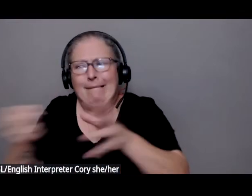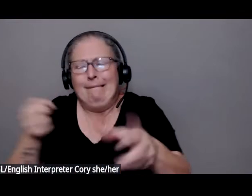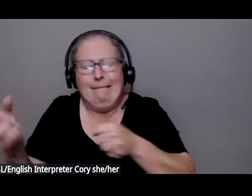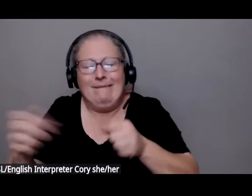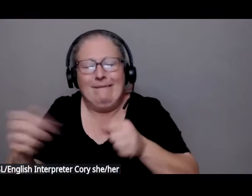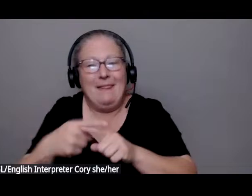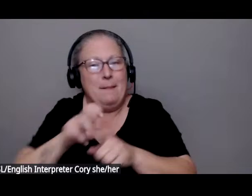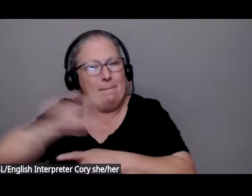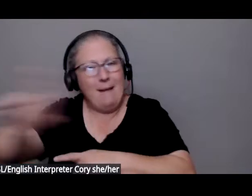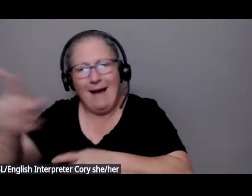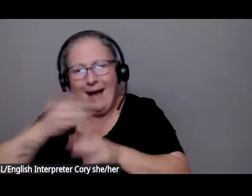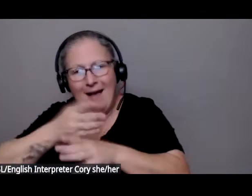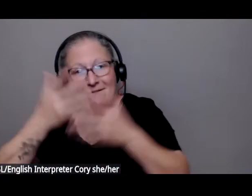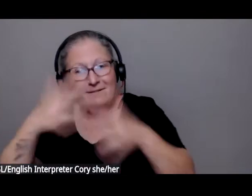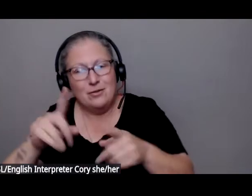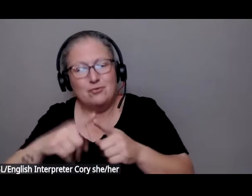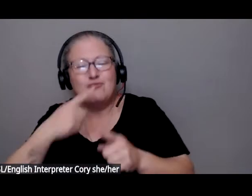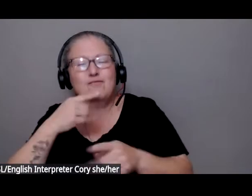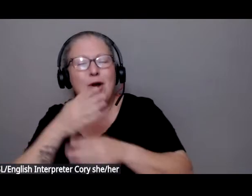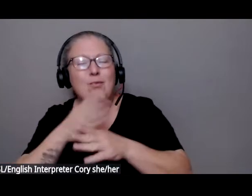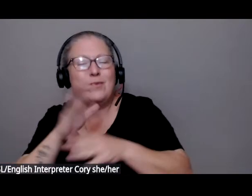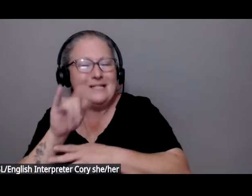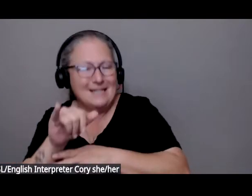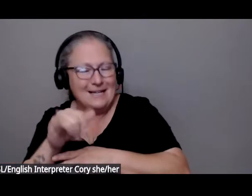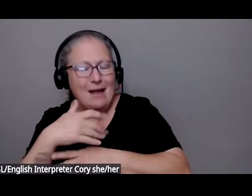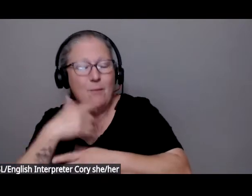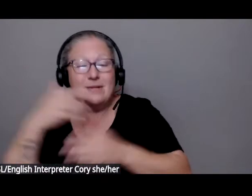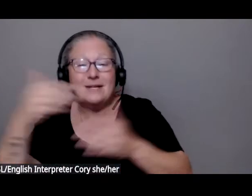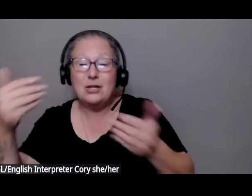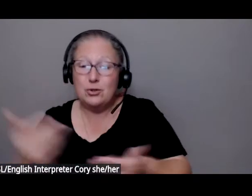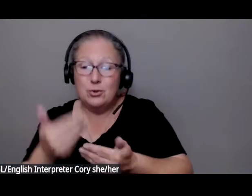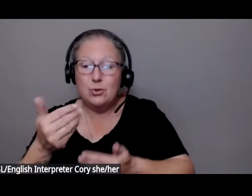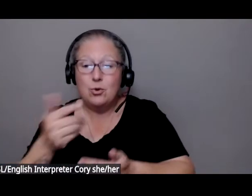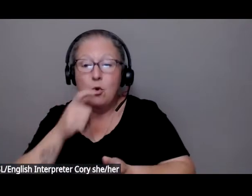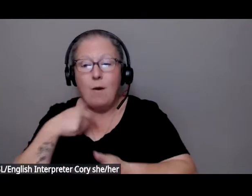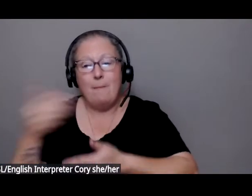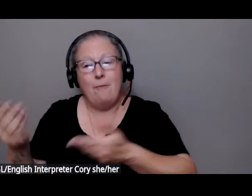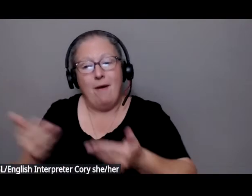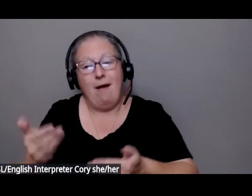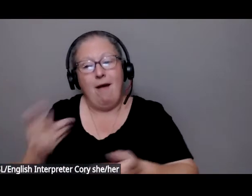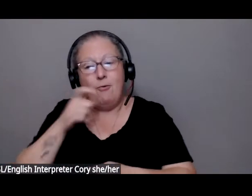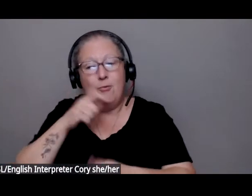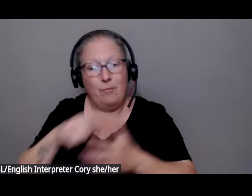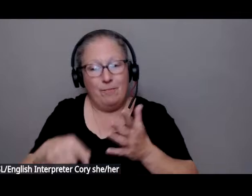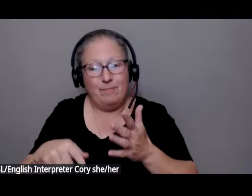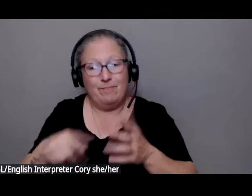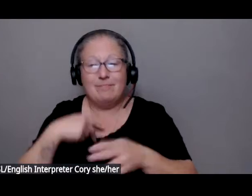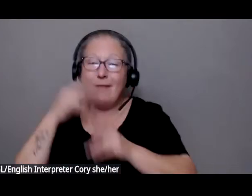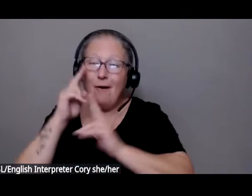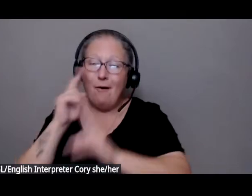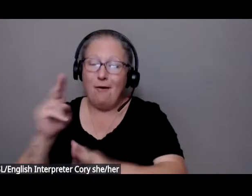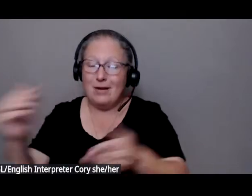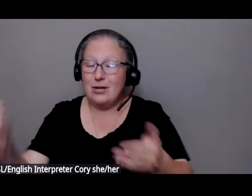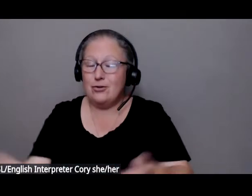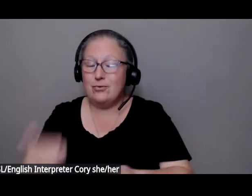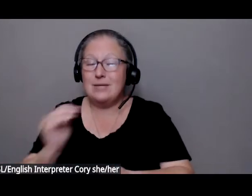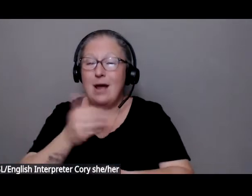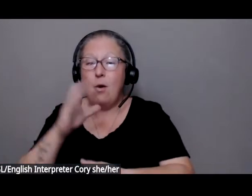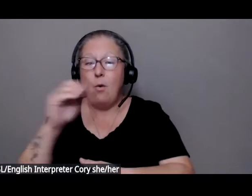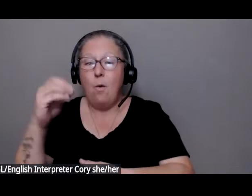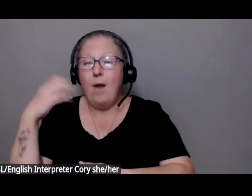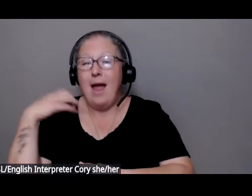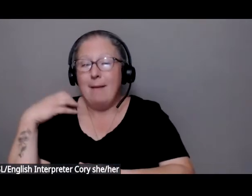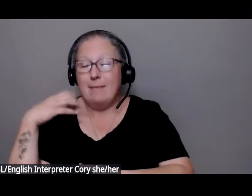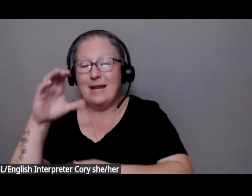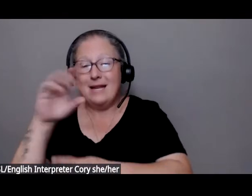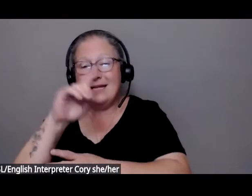back after to Redwood City. So I just want to introduce who I brought with me tonight. Very honored to introduce our co-captains,